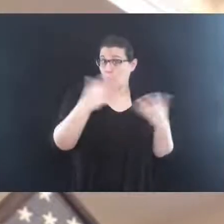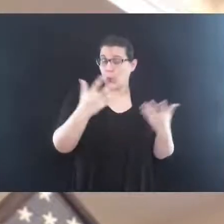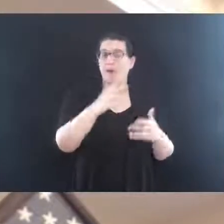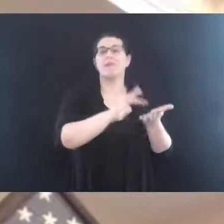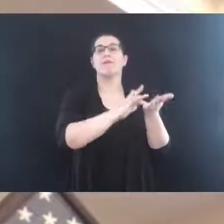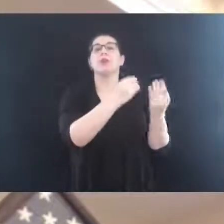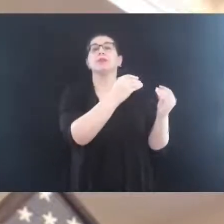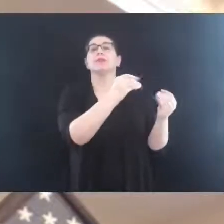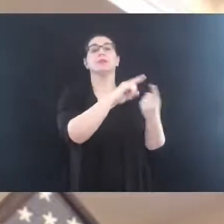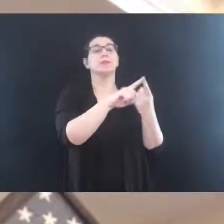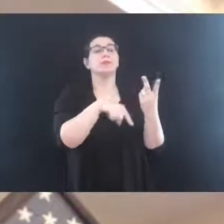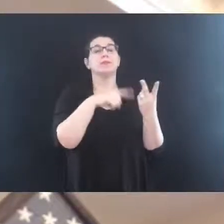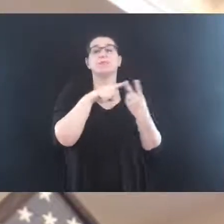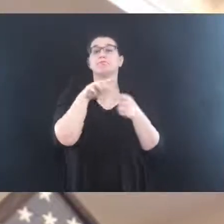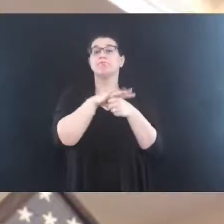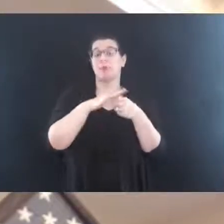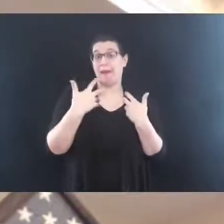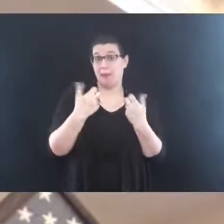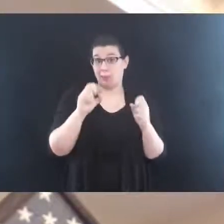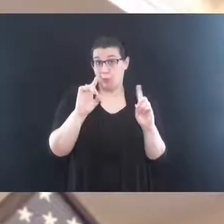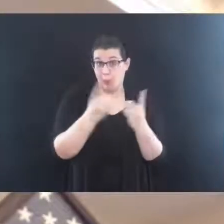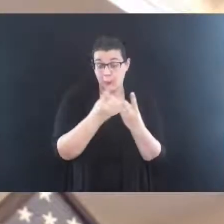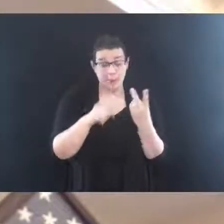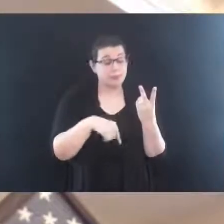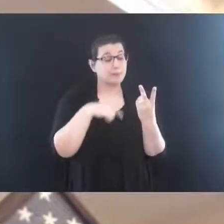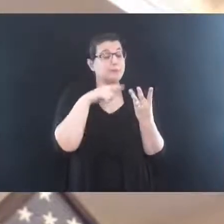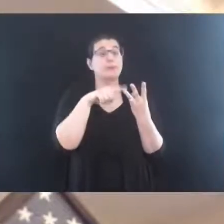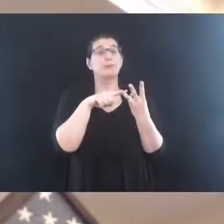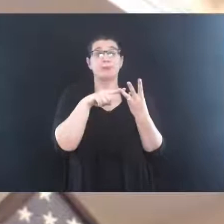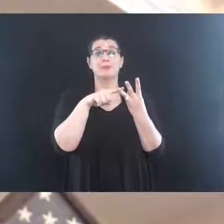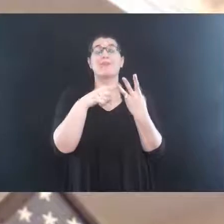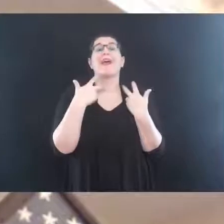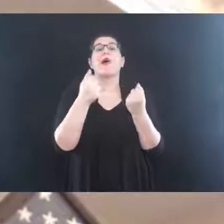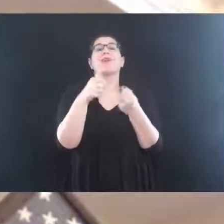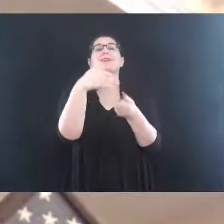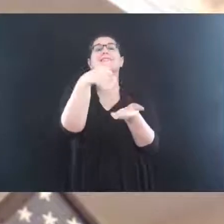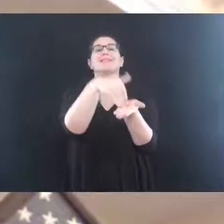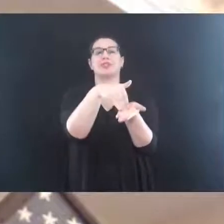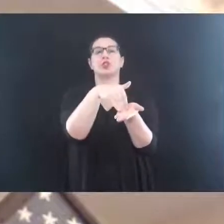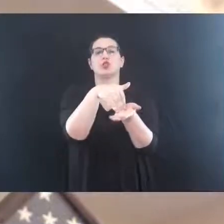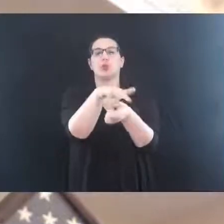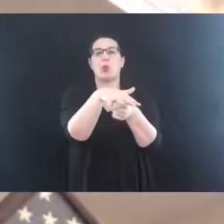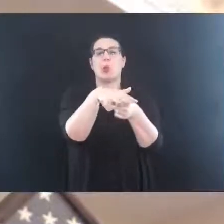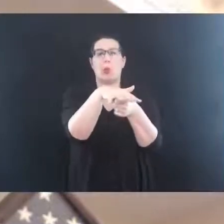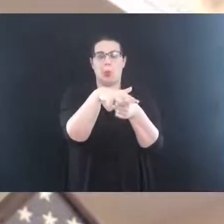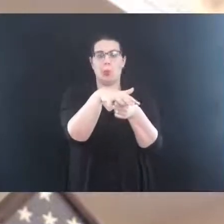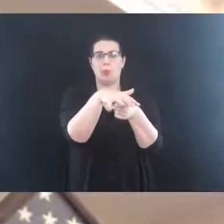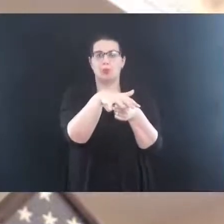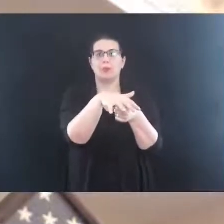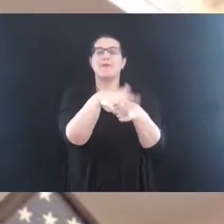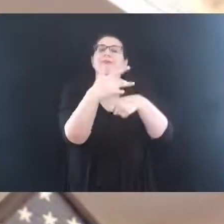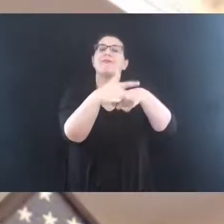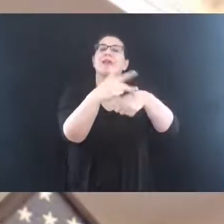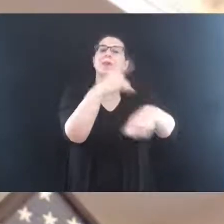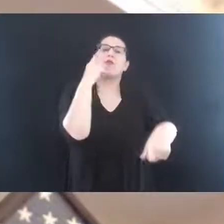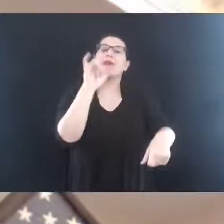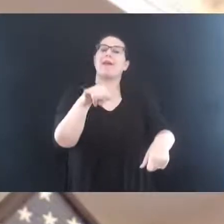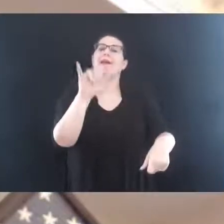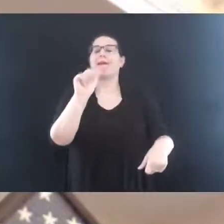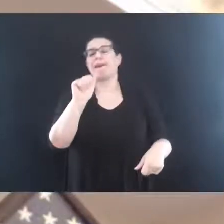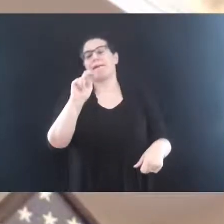local health departments, as well as local health centers. To make those available. We're also,